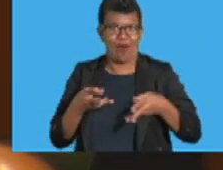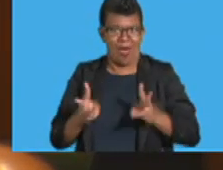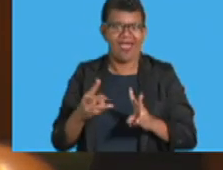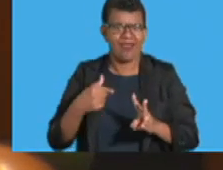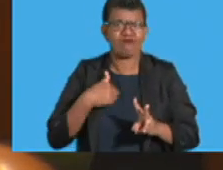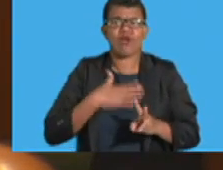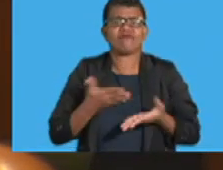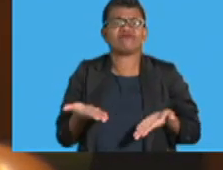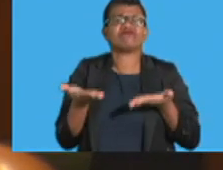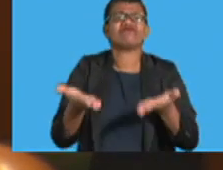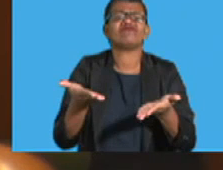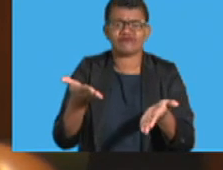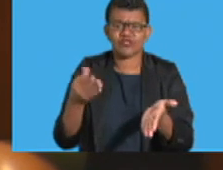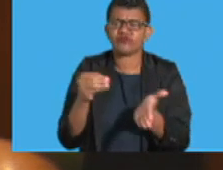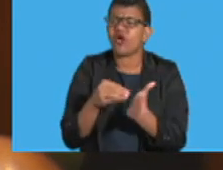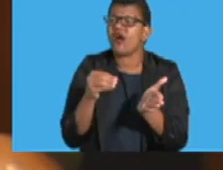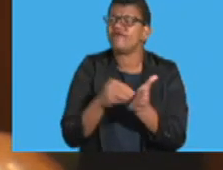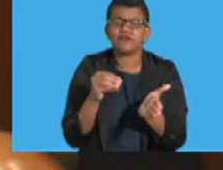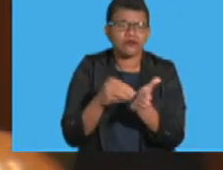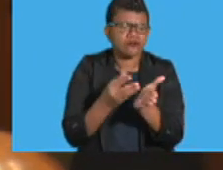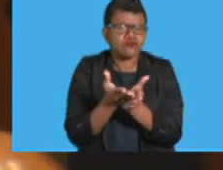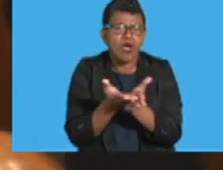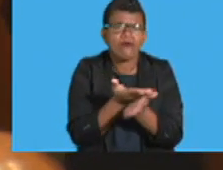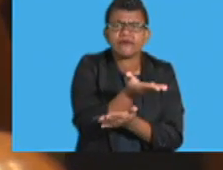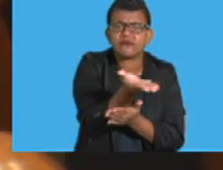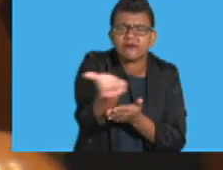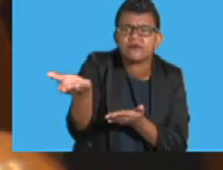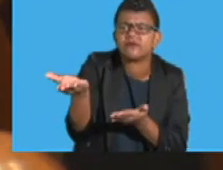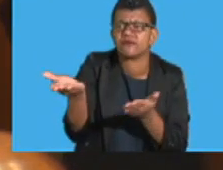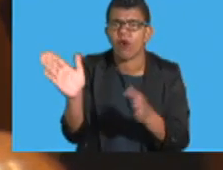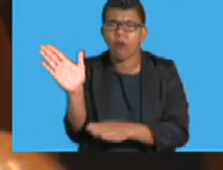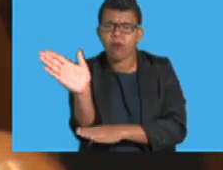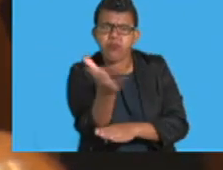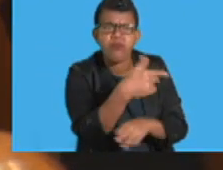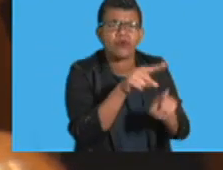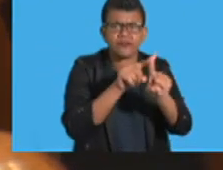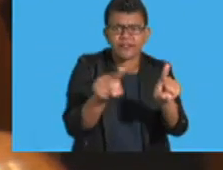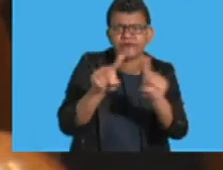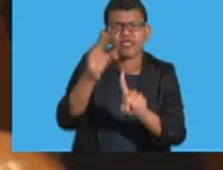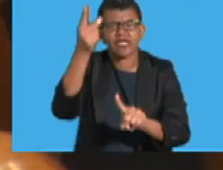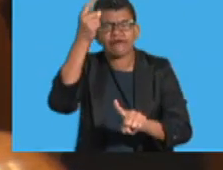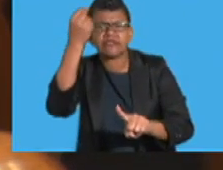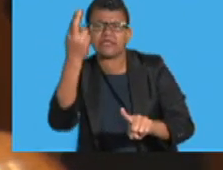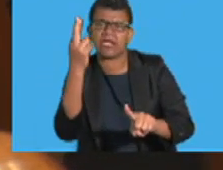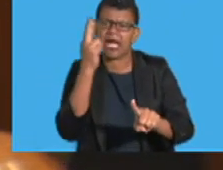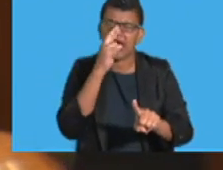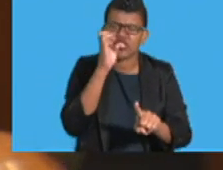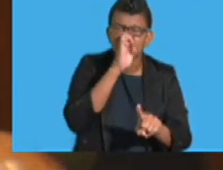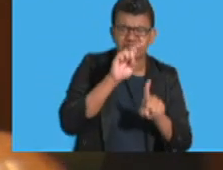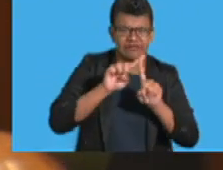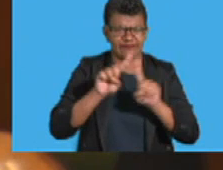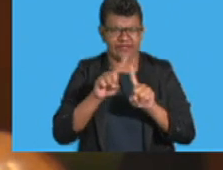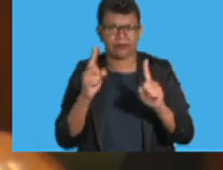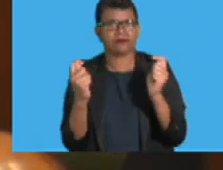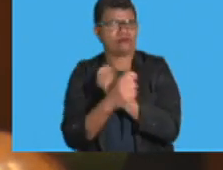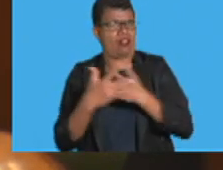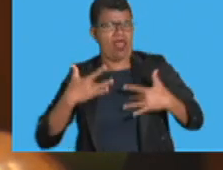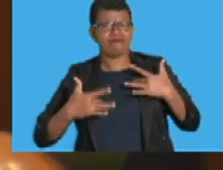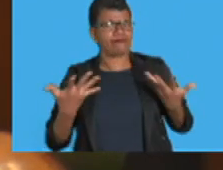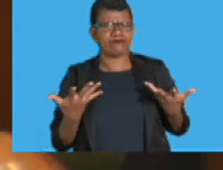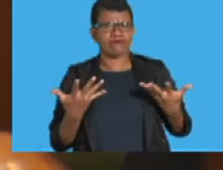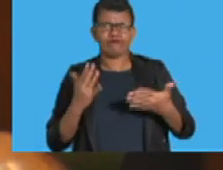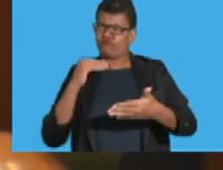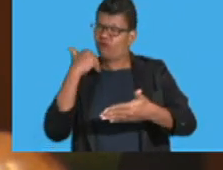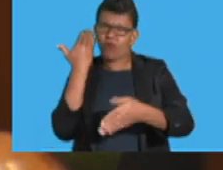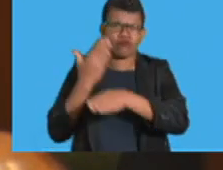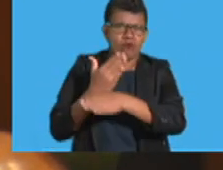of alleviating their problems in life and to achieve a more prosperous future, a better standard for all. We all have to work together and achieve